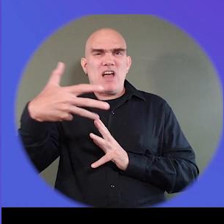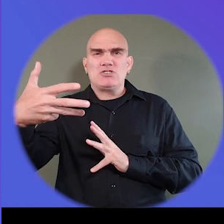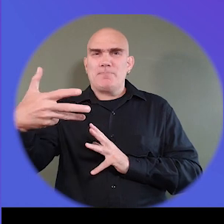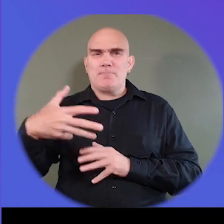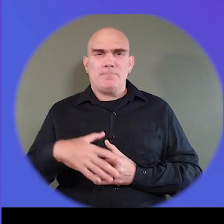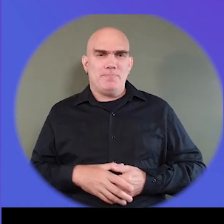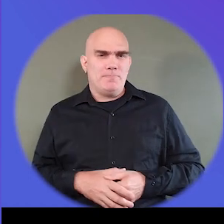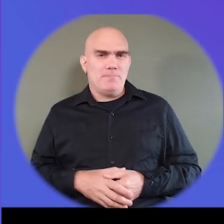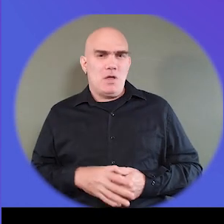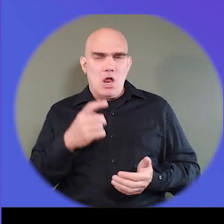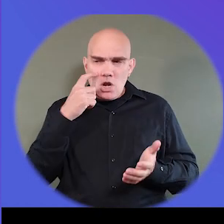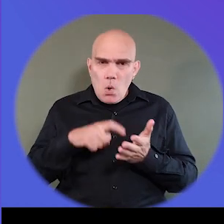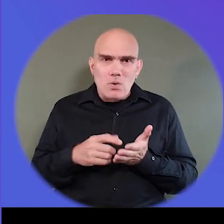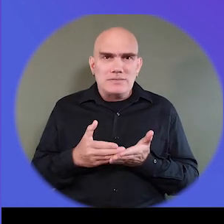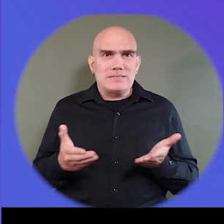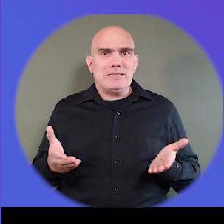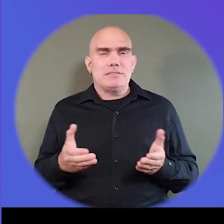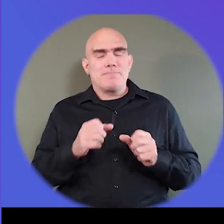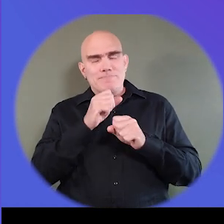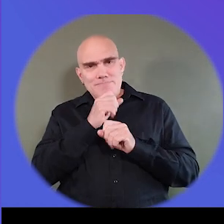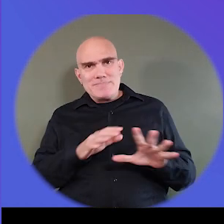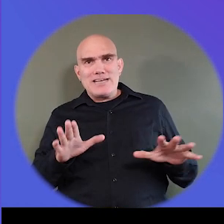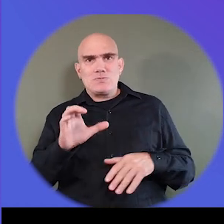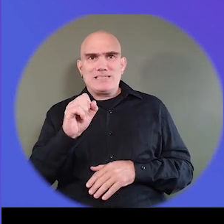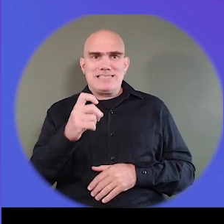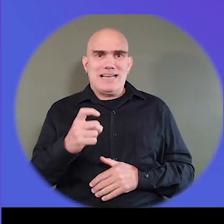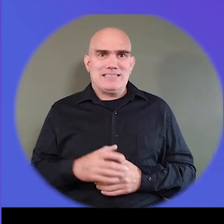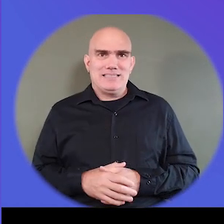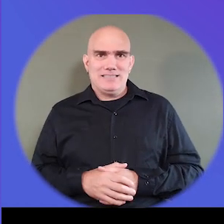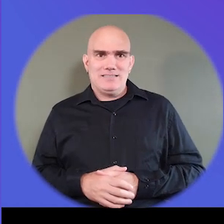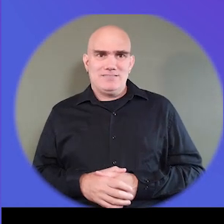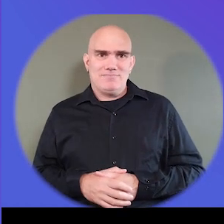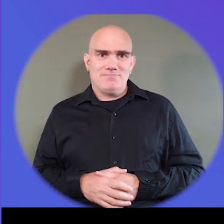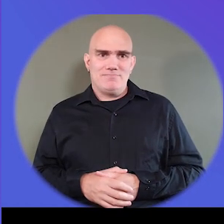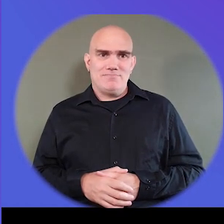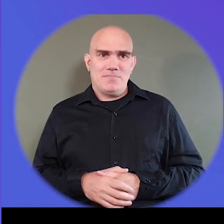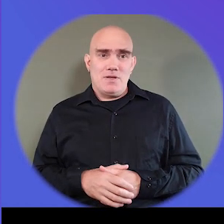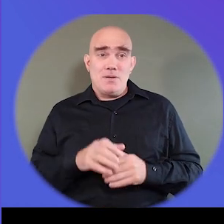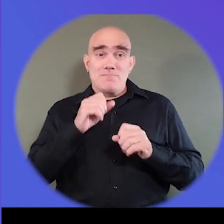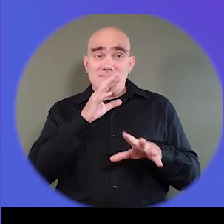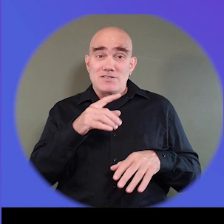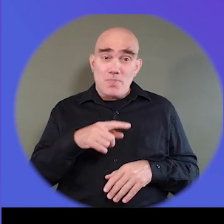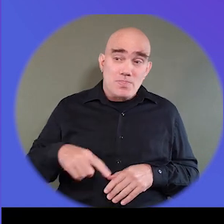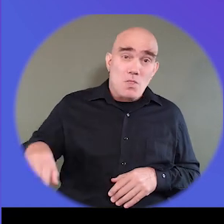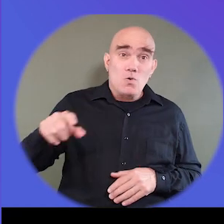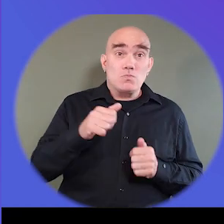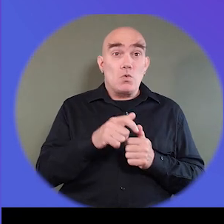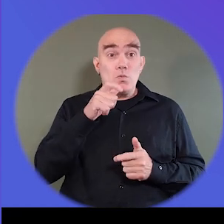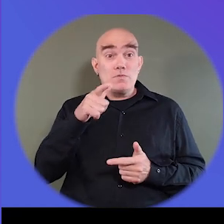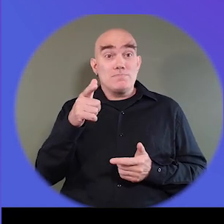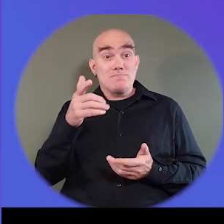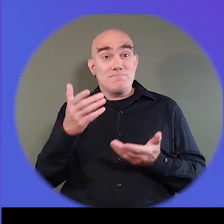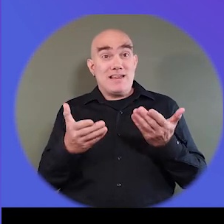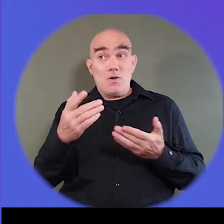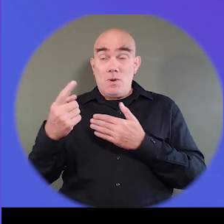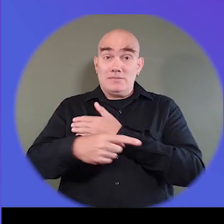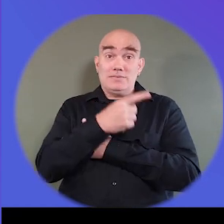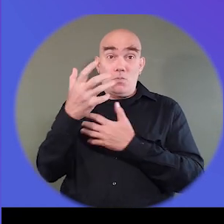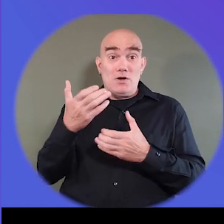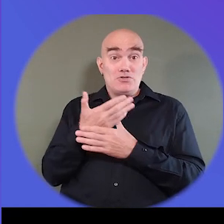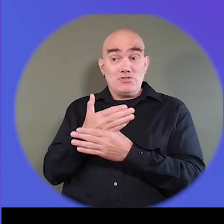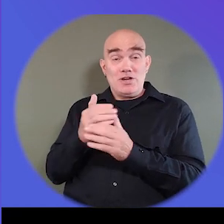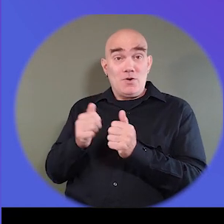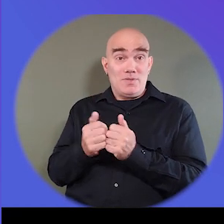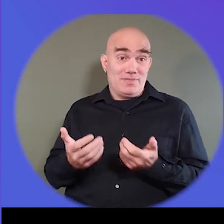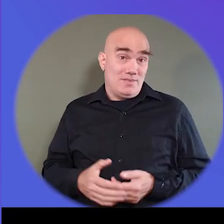up. Notice things. Bless your sex. Bless those with whom you may one day want to